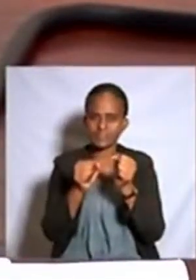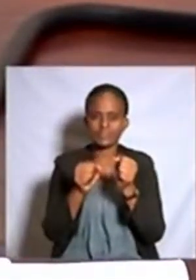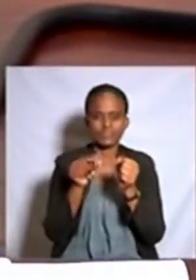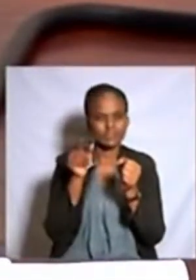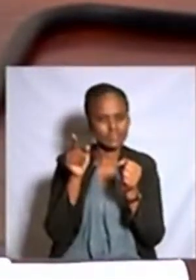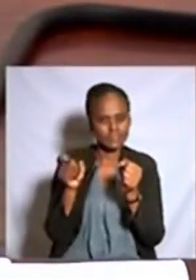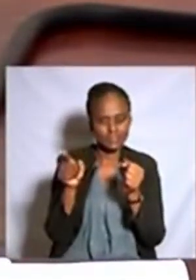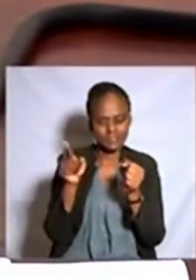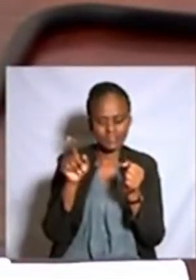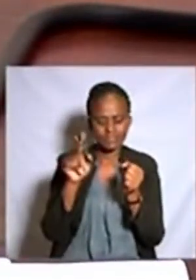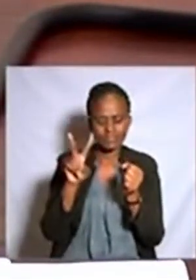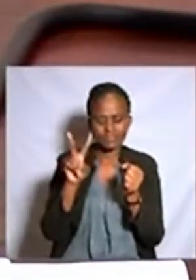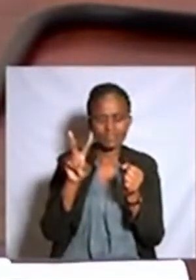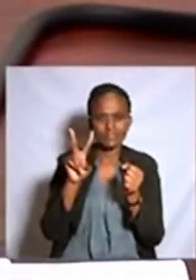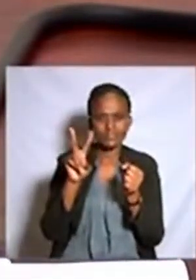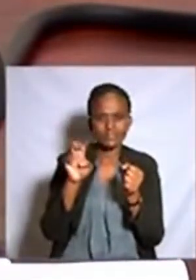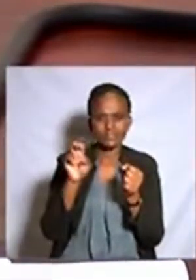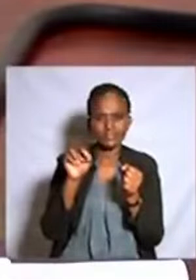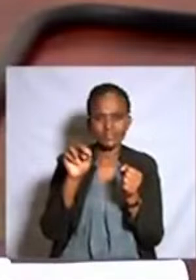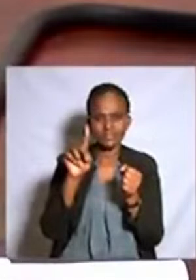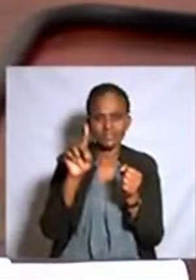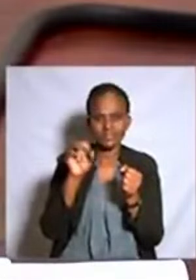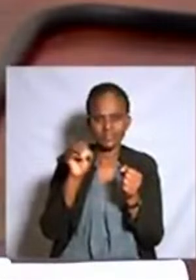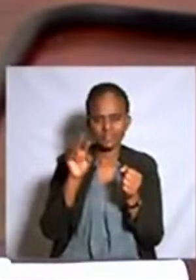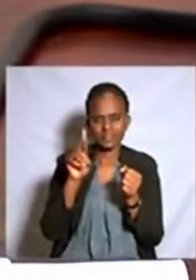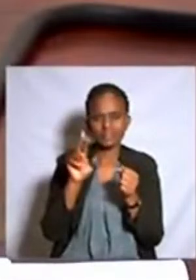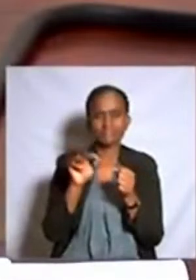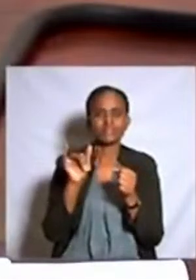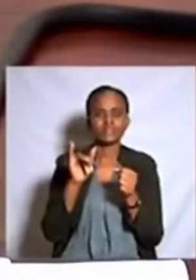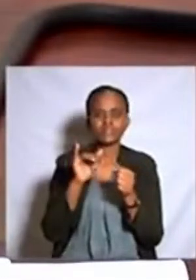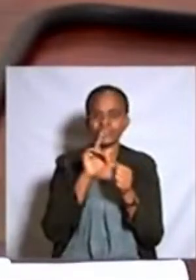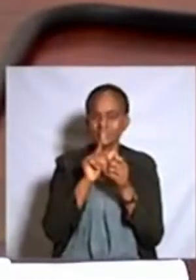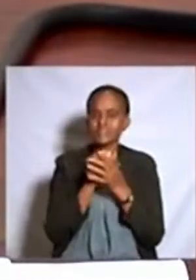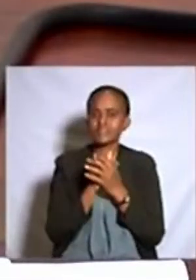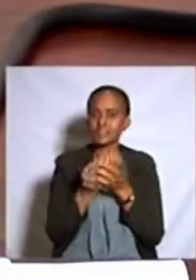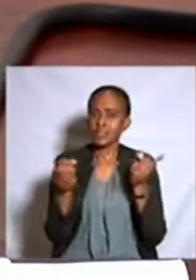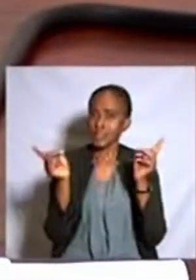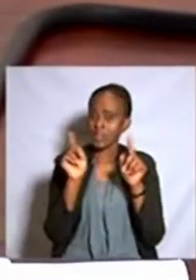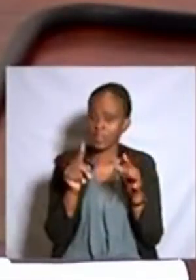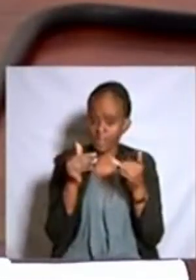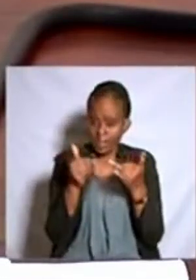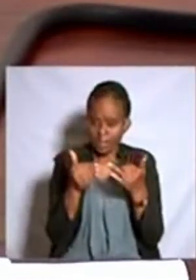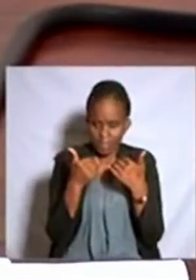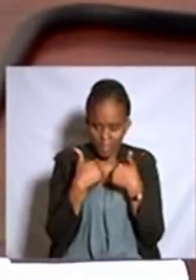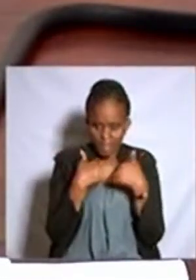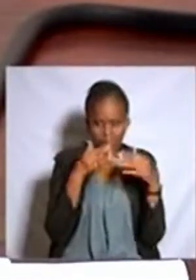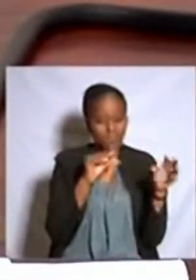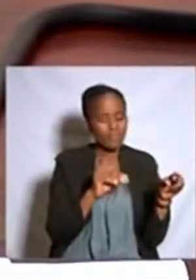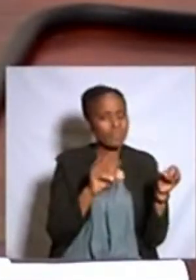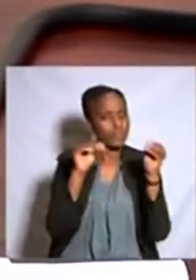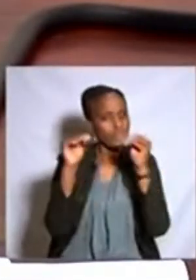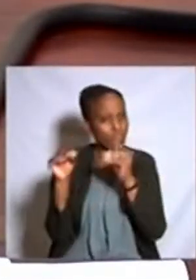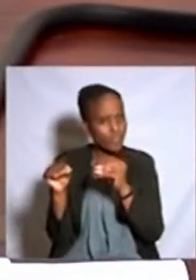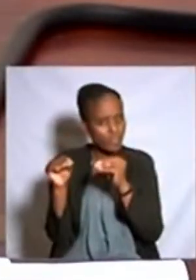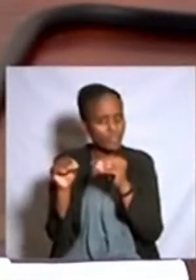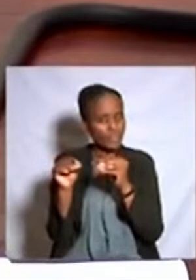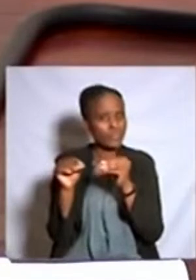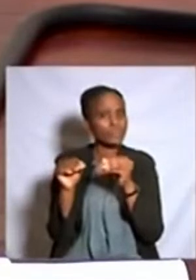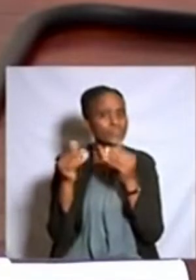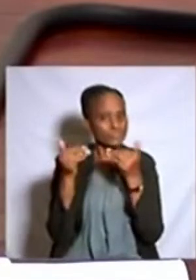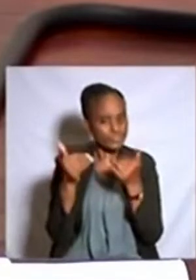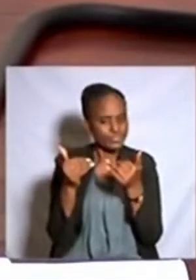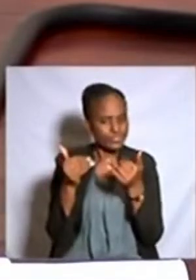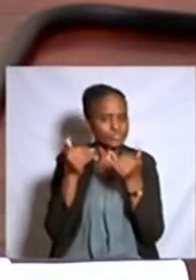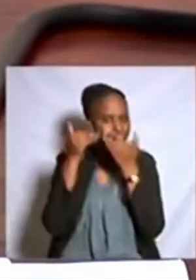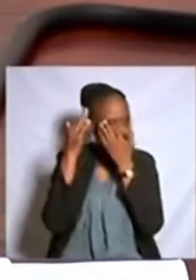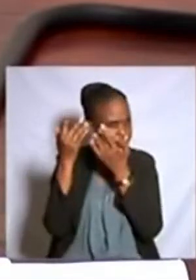vendor, and certainly when there is migration, it should be anticipated that there